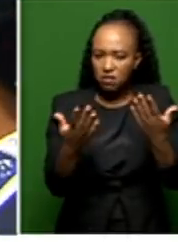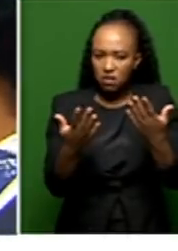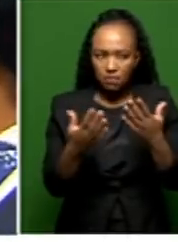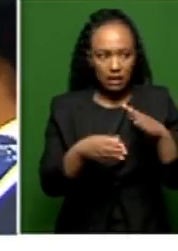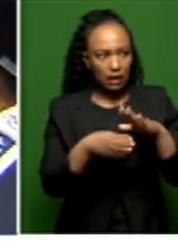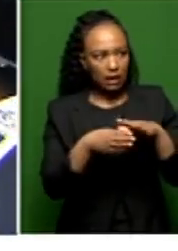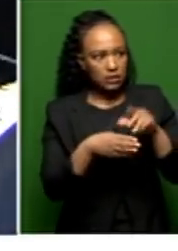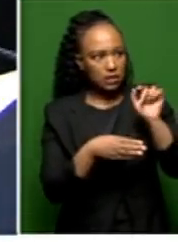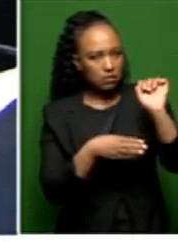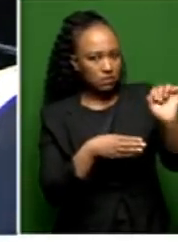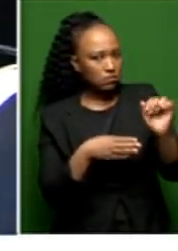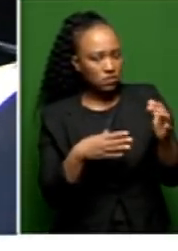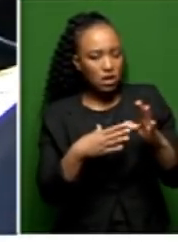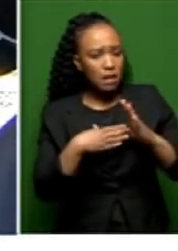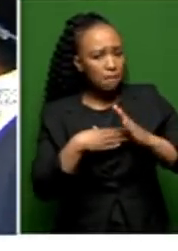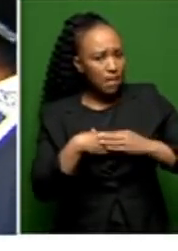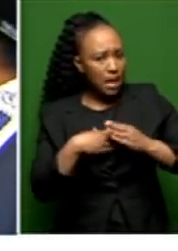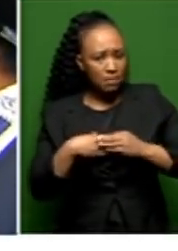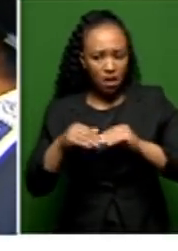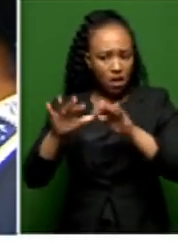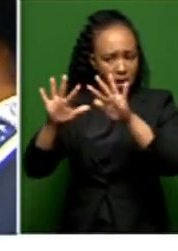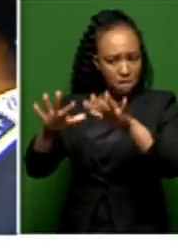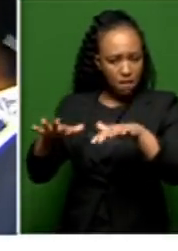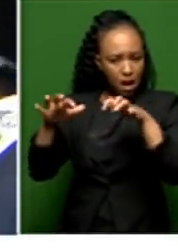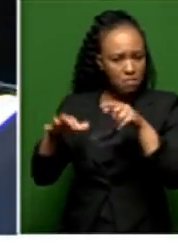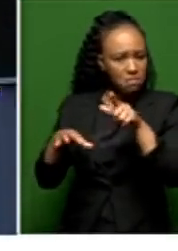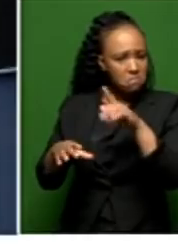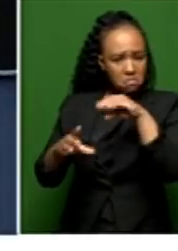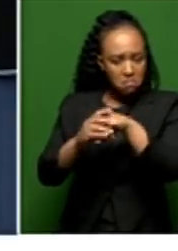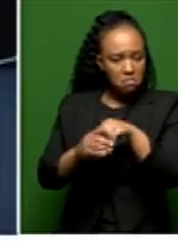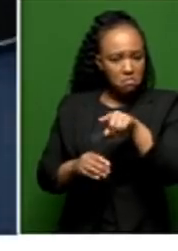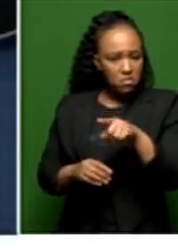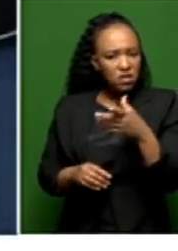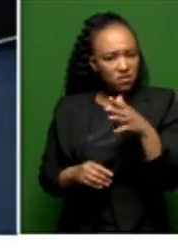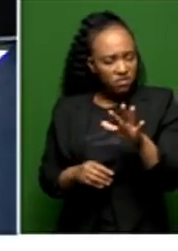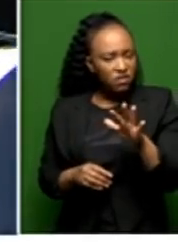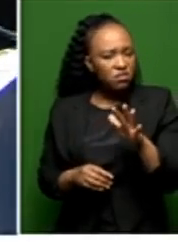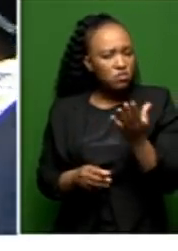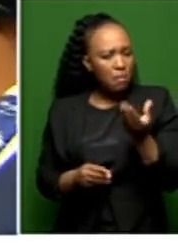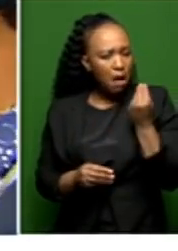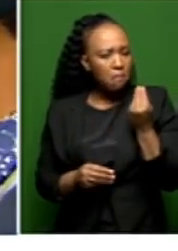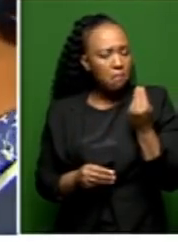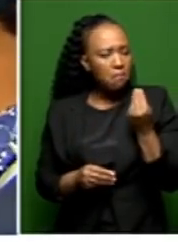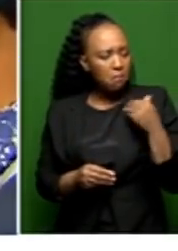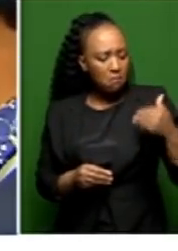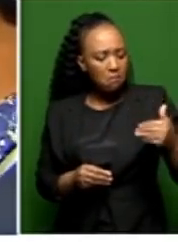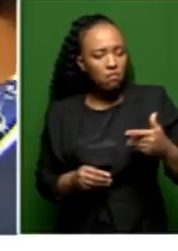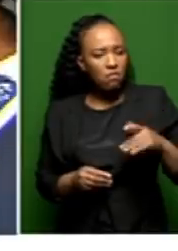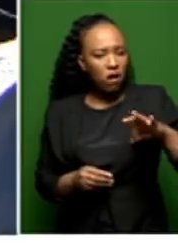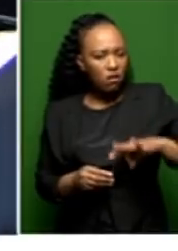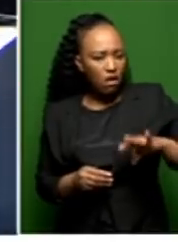a reason. You have members of parliament who are receiving some compensation. You